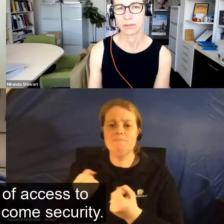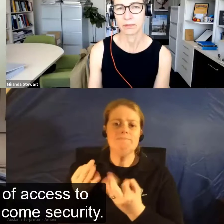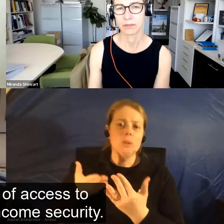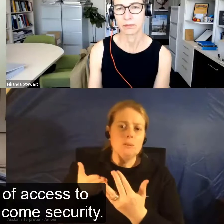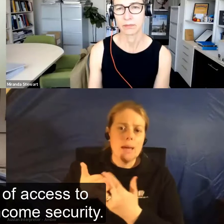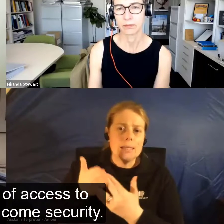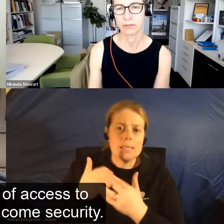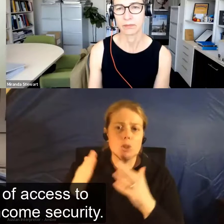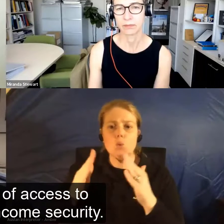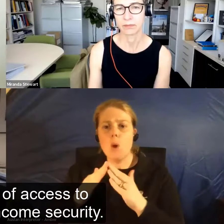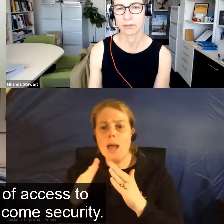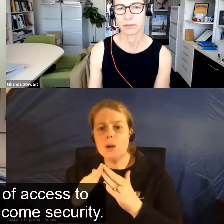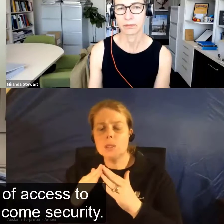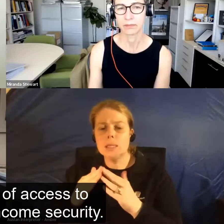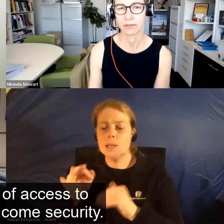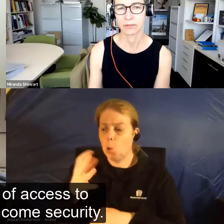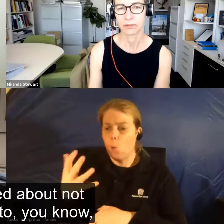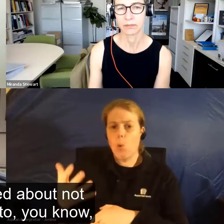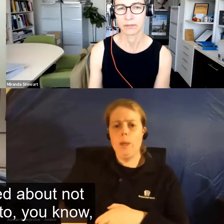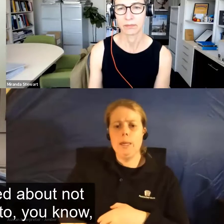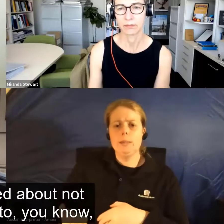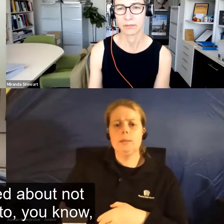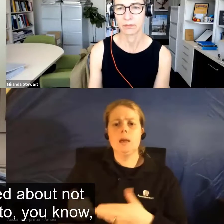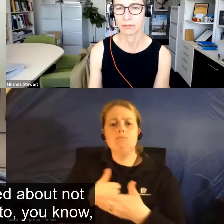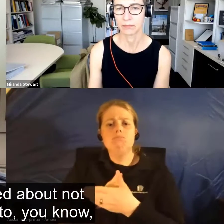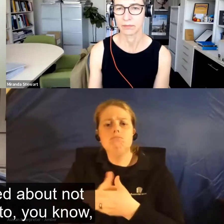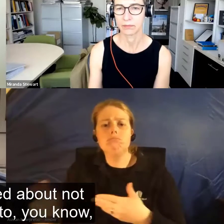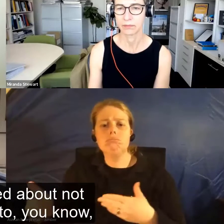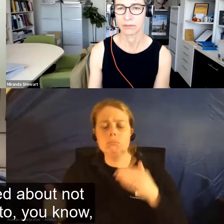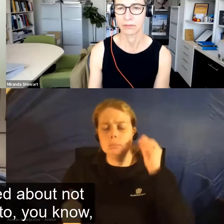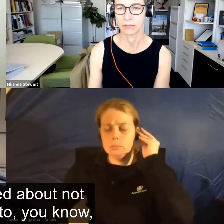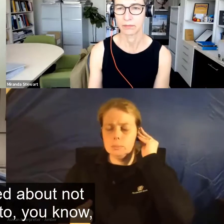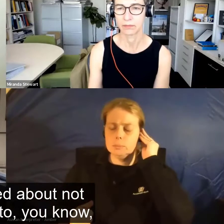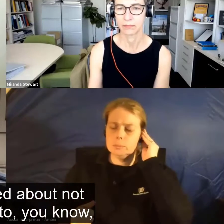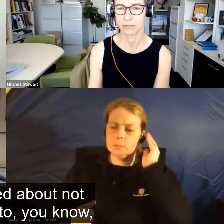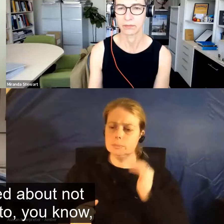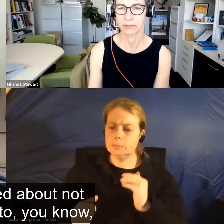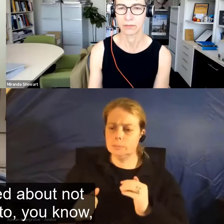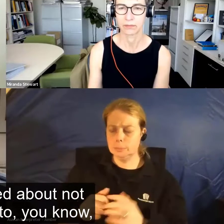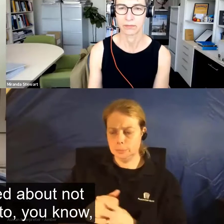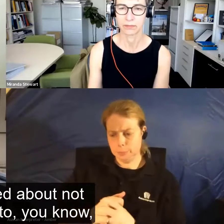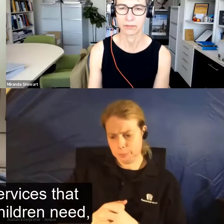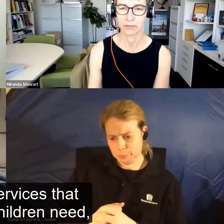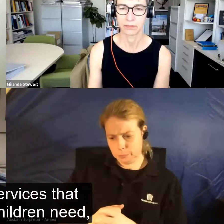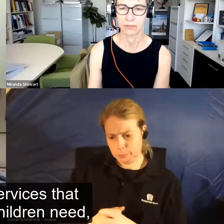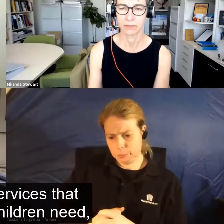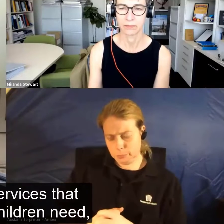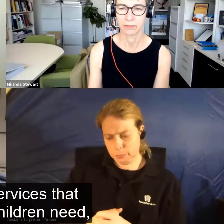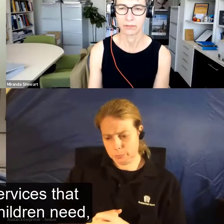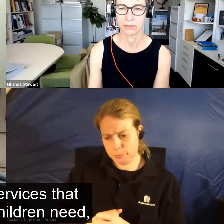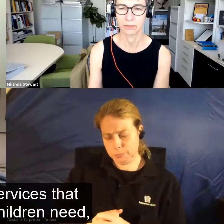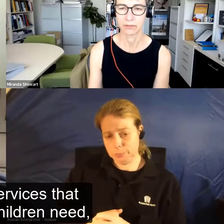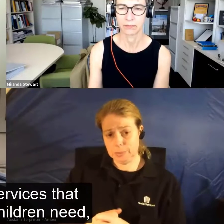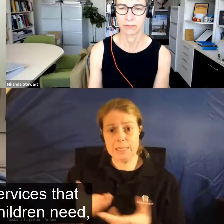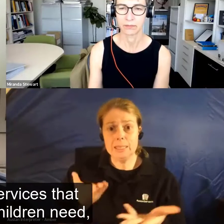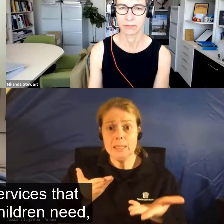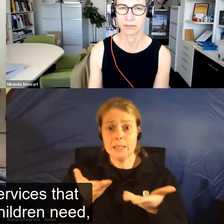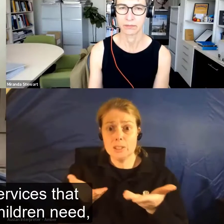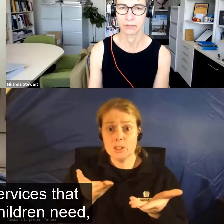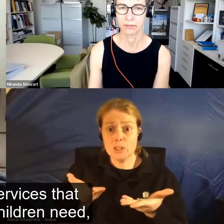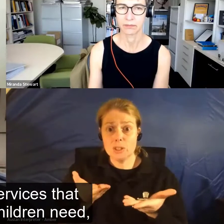housing or income security. They talked about not being able to, get the services